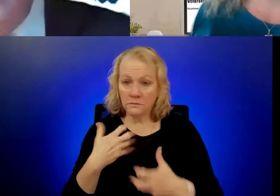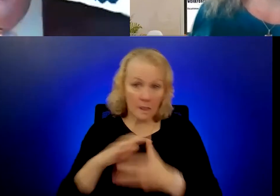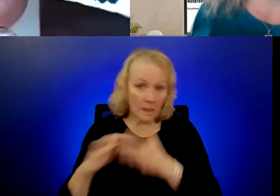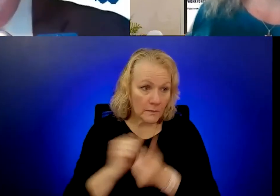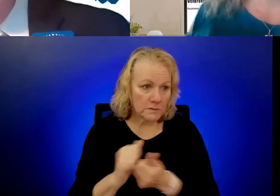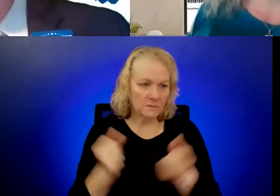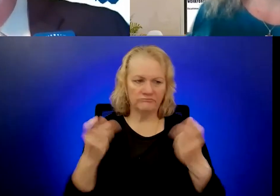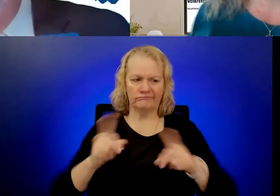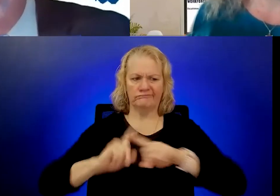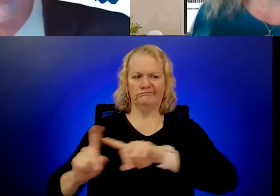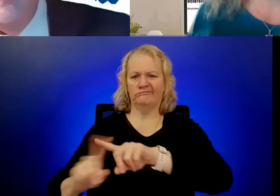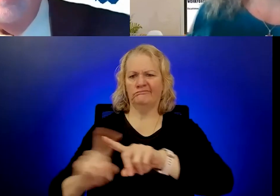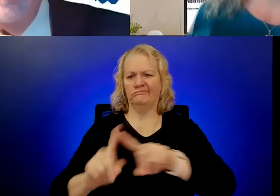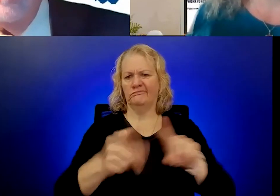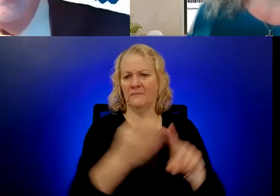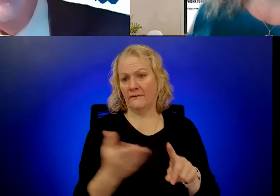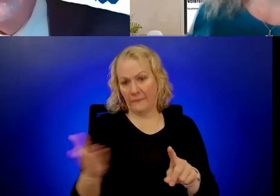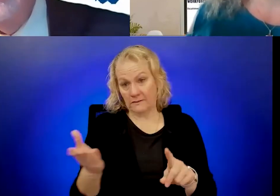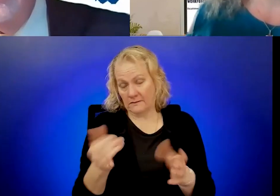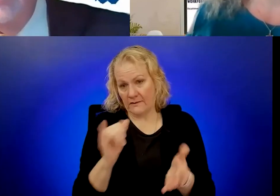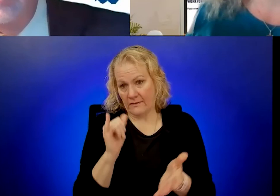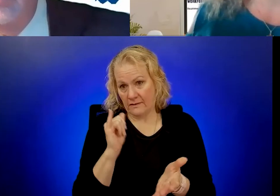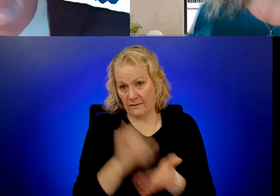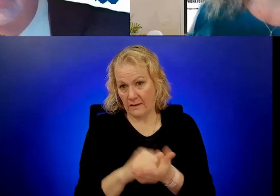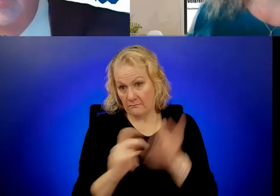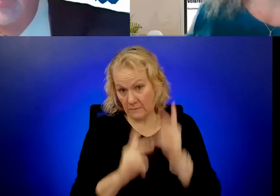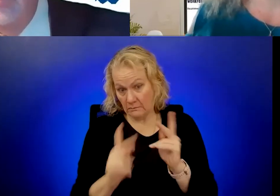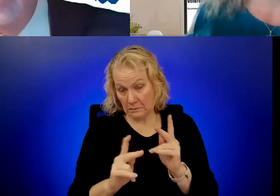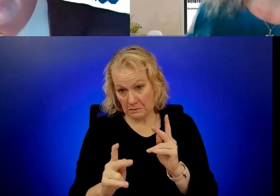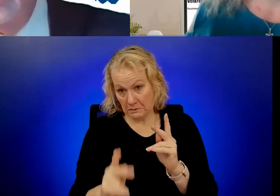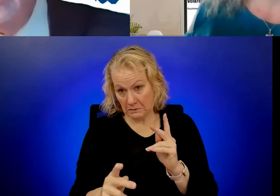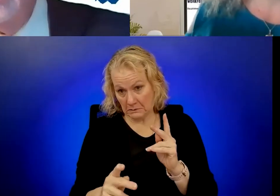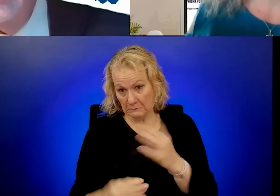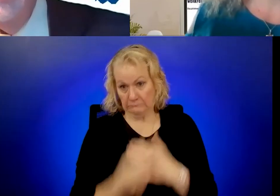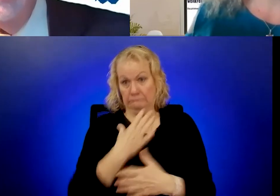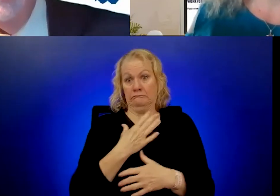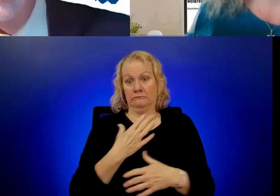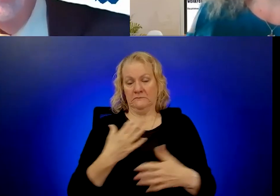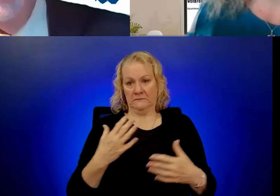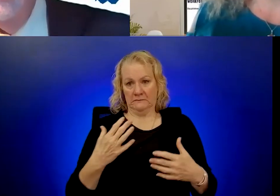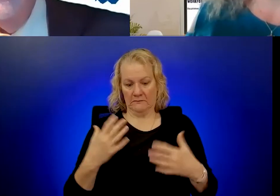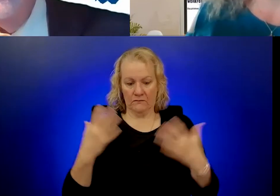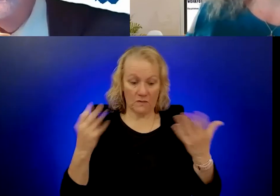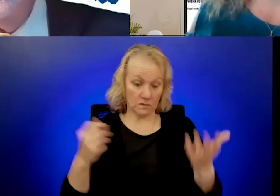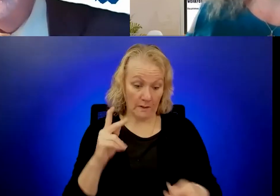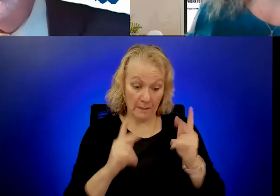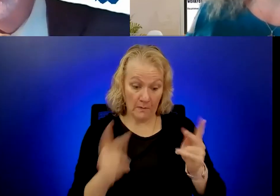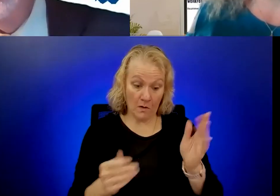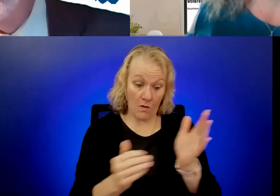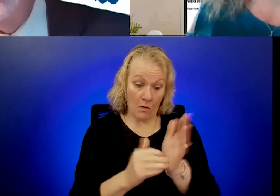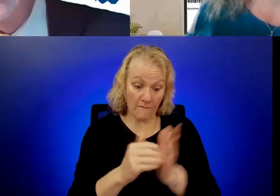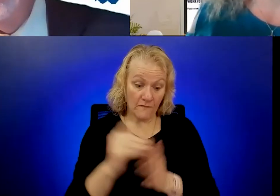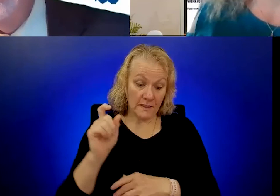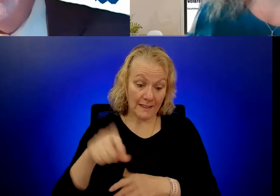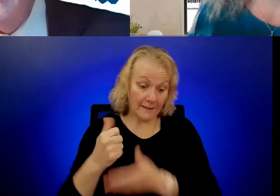sorts of things that people are affected with. And so people a lot of times are needing